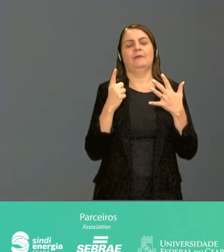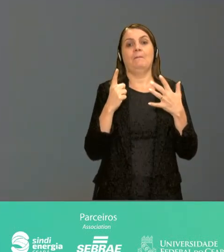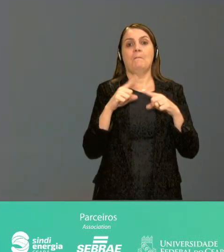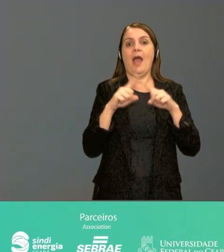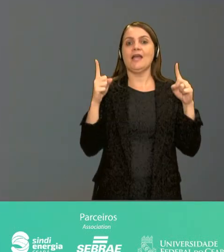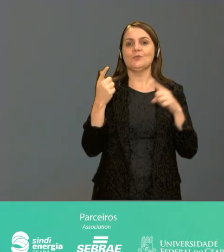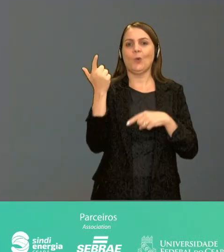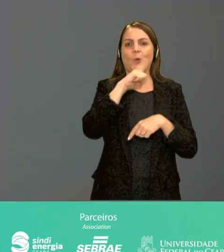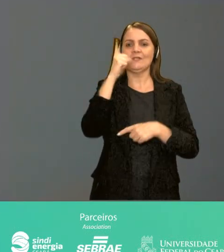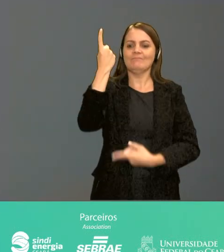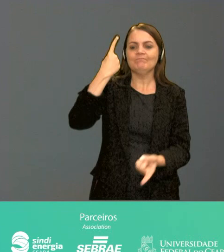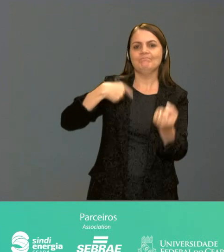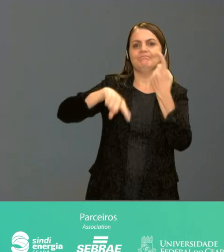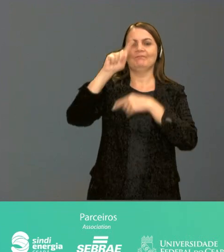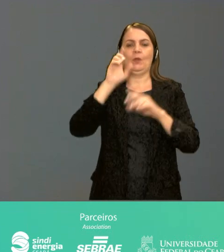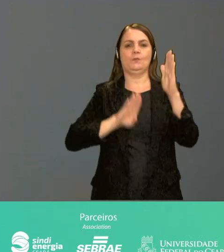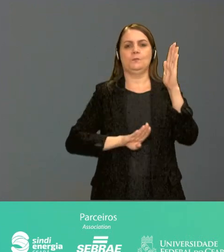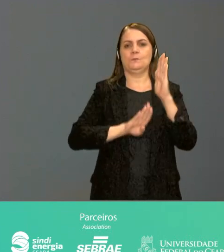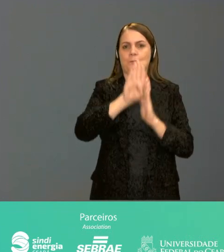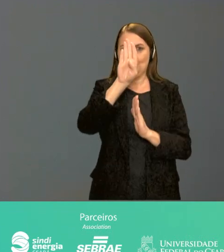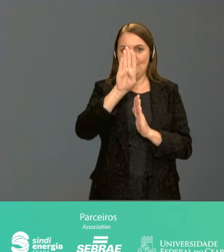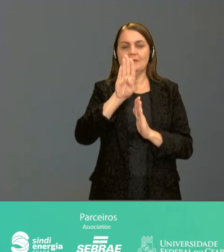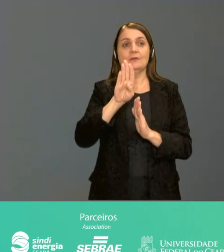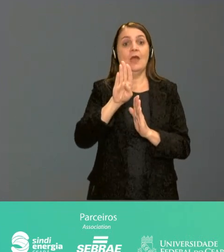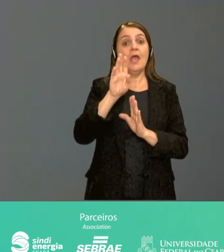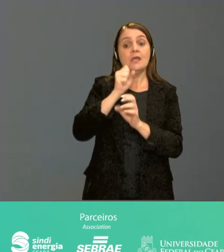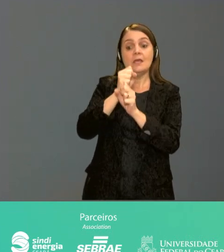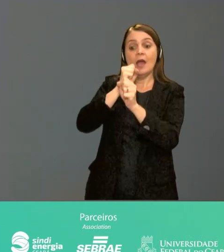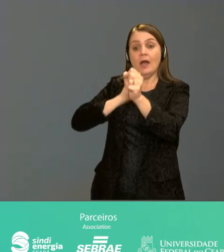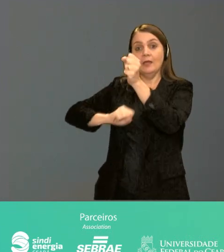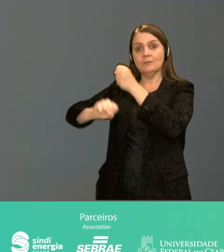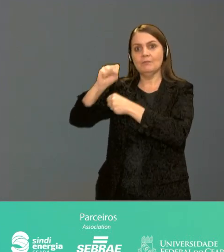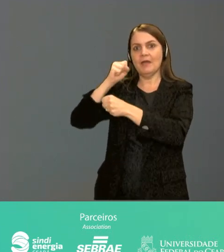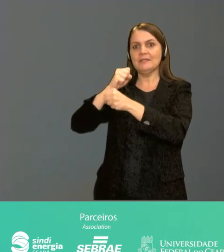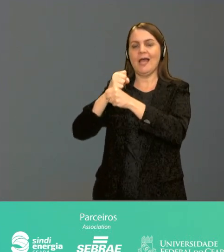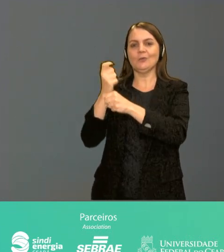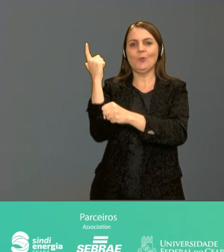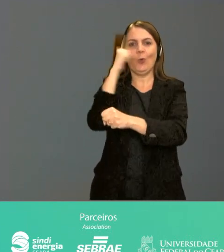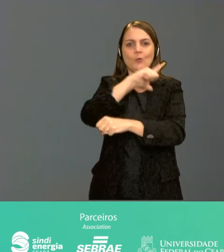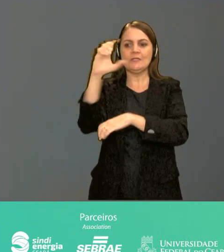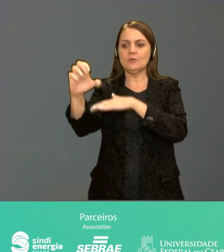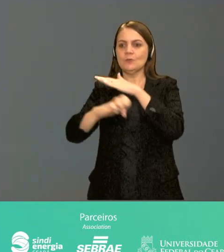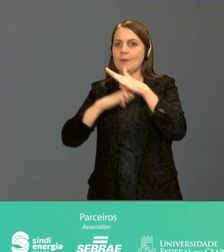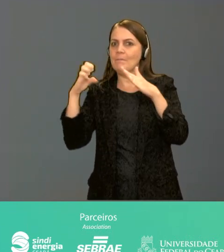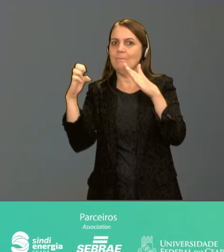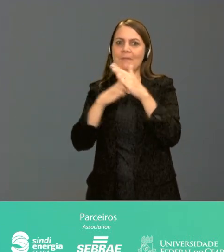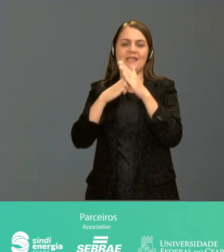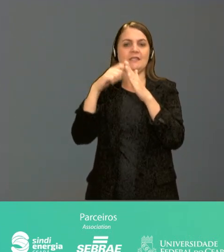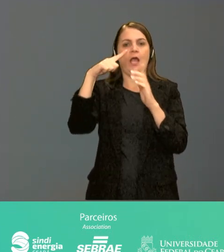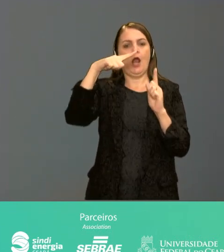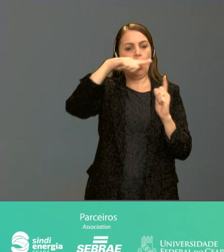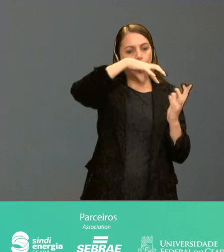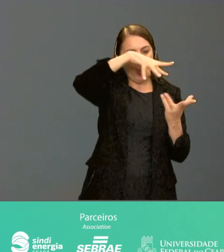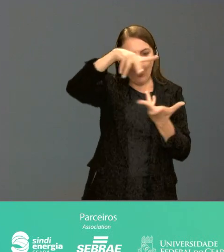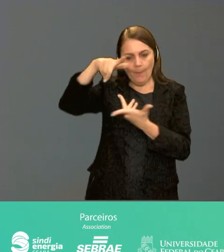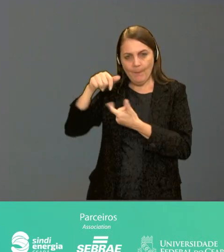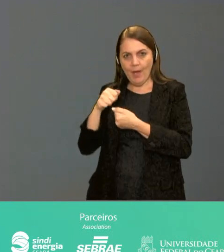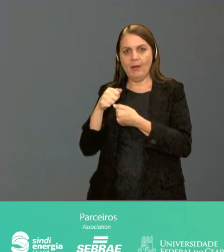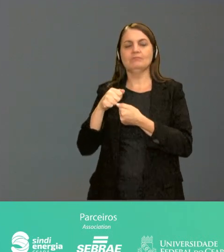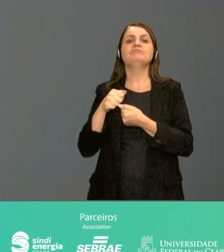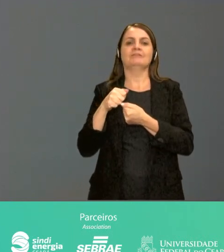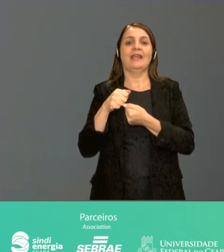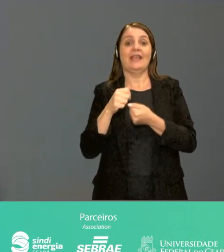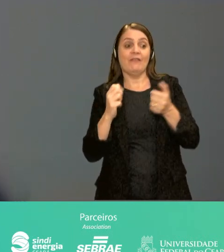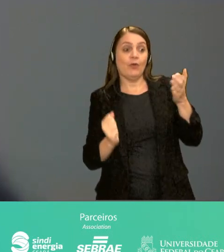and nesse it was processo. successful. E o ano And last year, it passado became a se global tornou uma company empresa global, and was foi acquired by a comprada por uma German empresa company, alemã